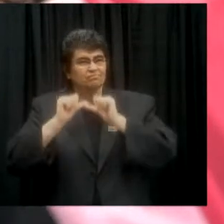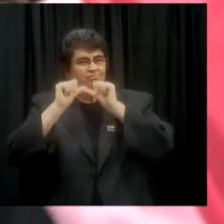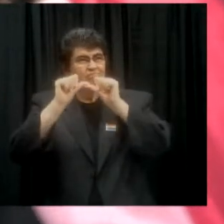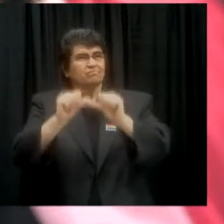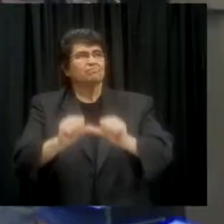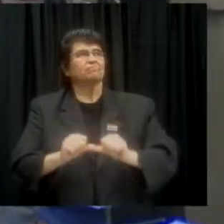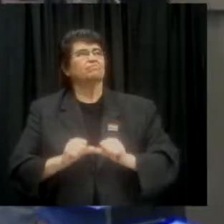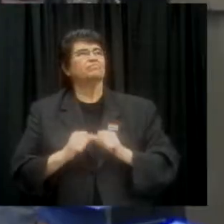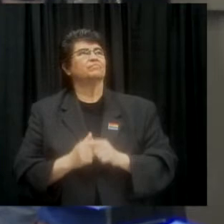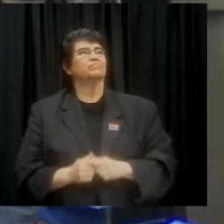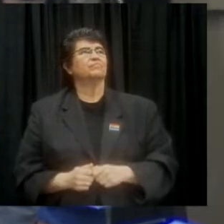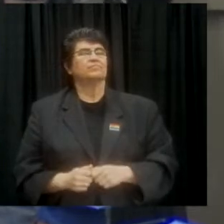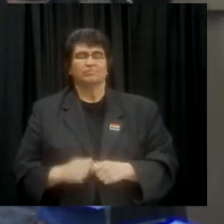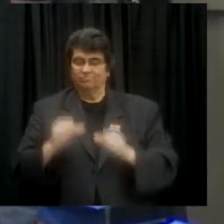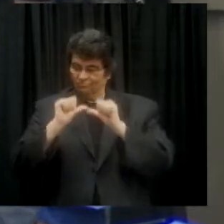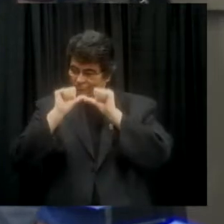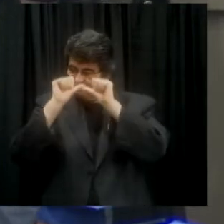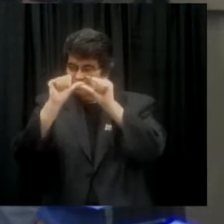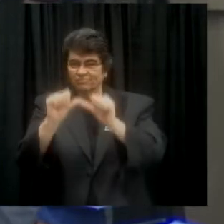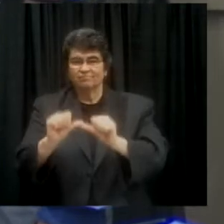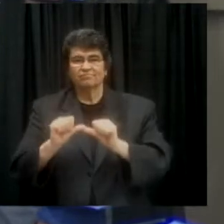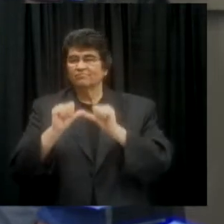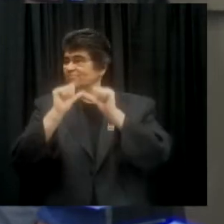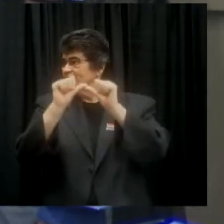beat, and keep the